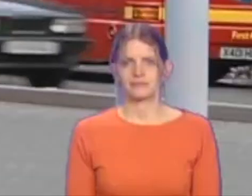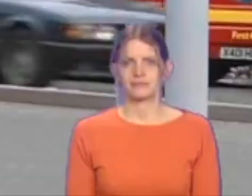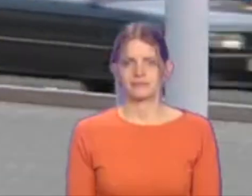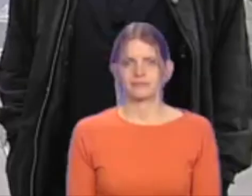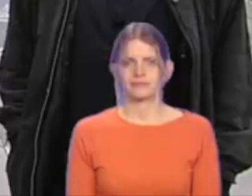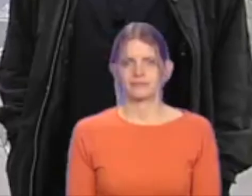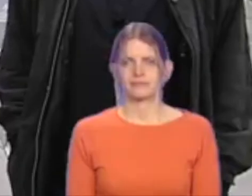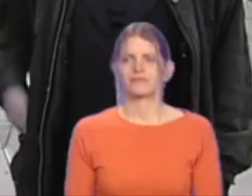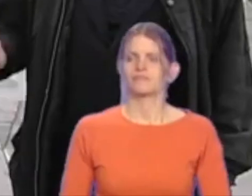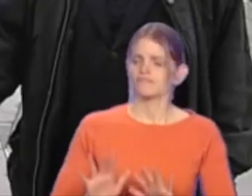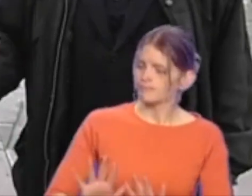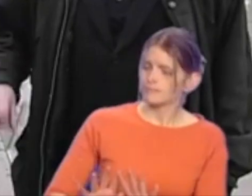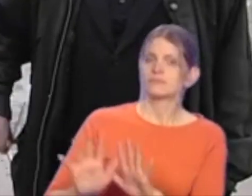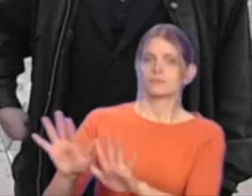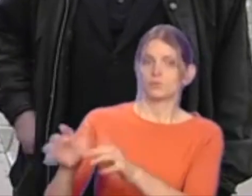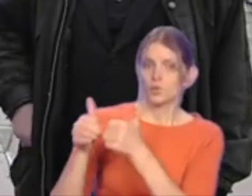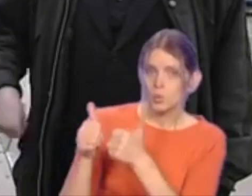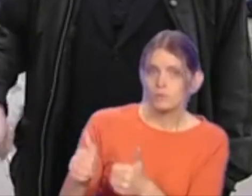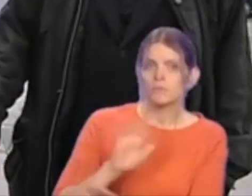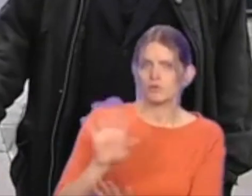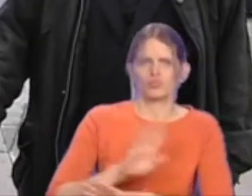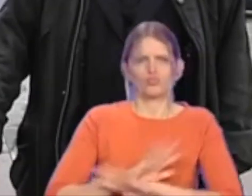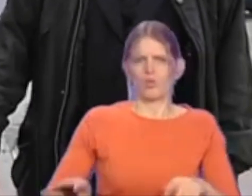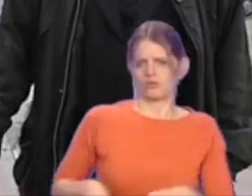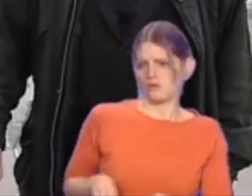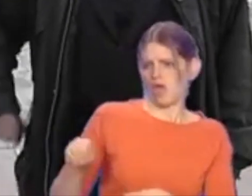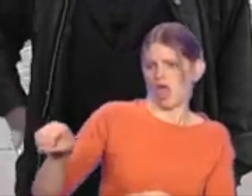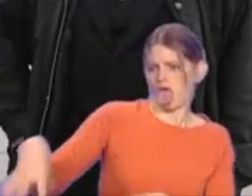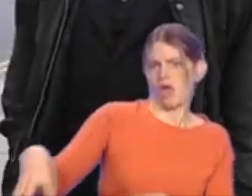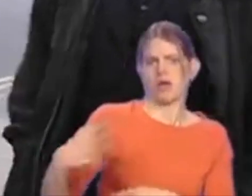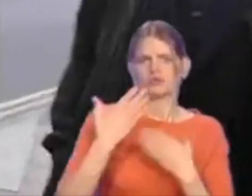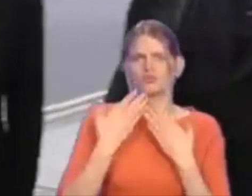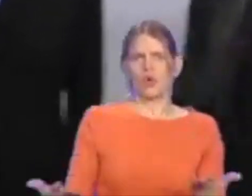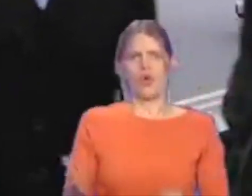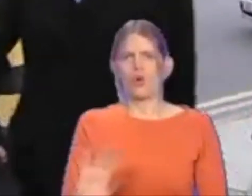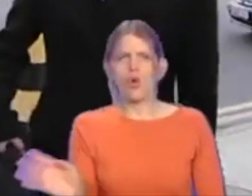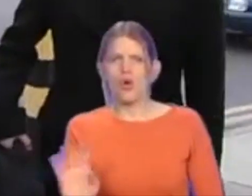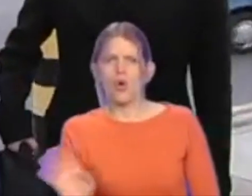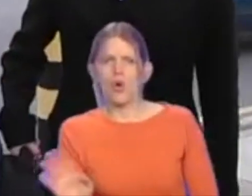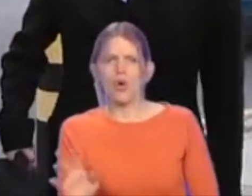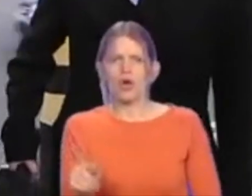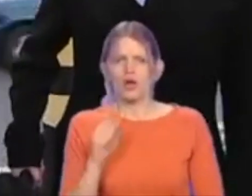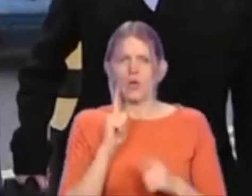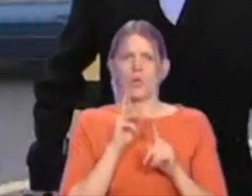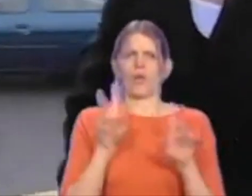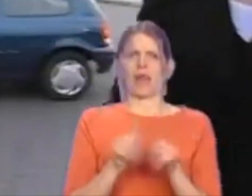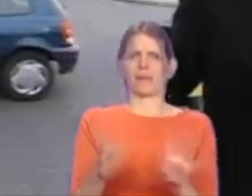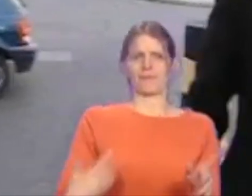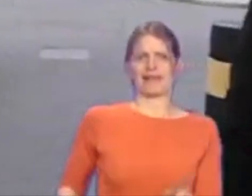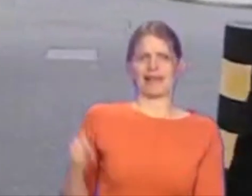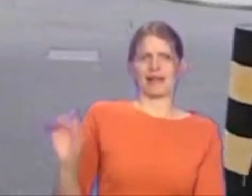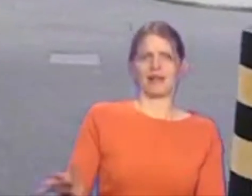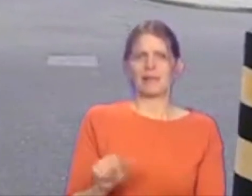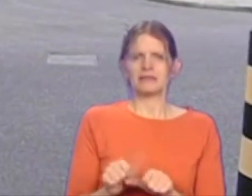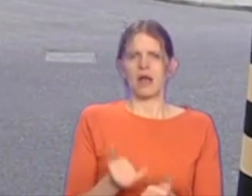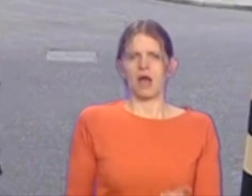Right, good. Except don't do it like that. How do I do it? Just, I mean, the thing to do is don't take it out of your pocket until the last possible moment. Right. Walk your